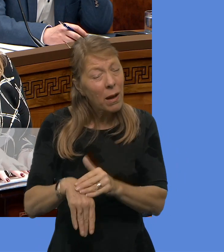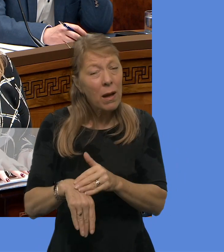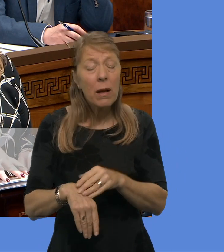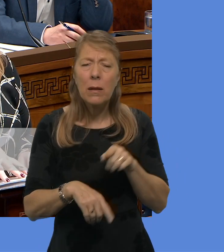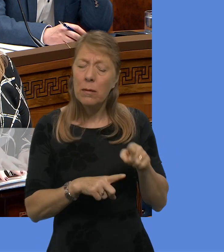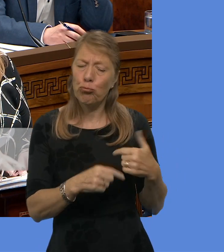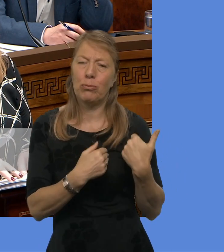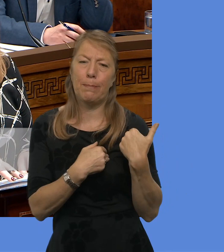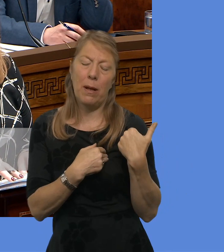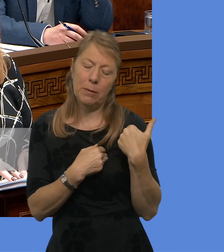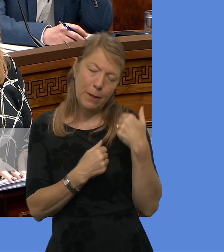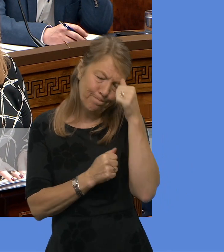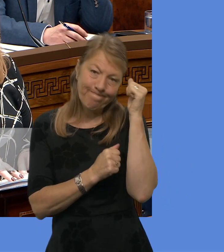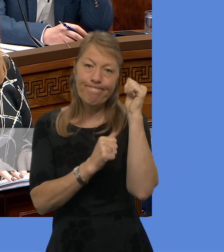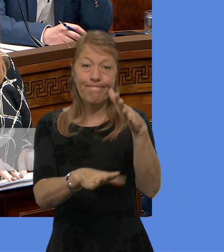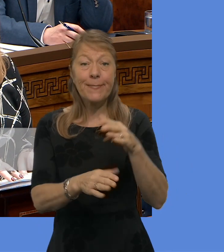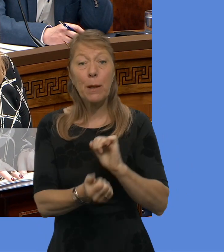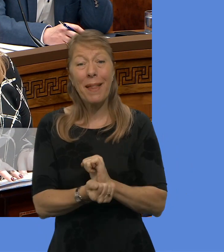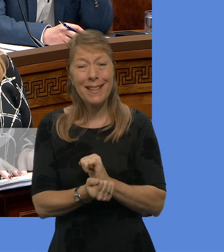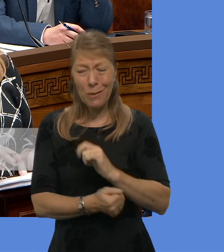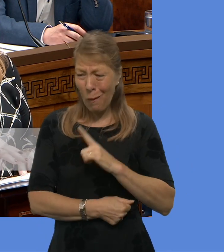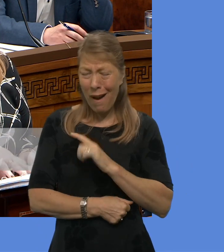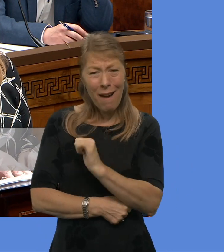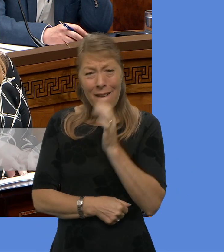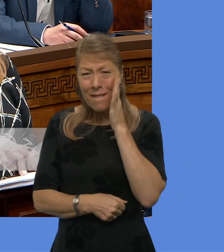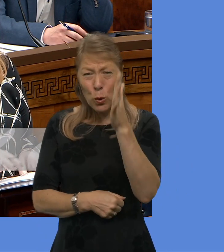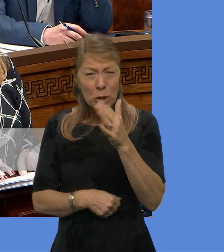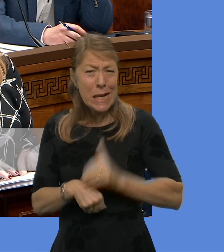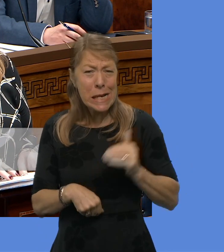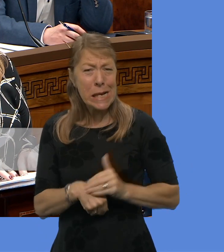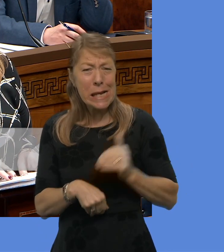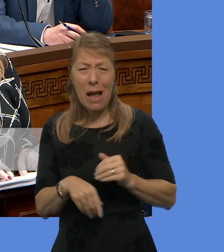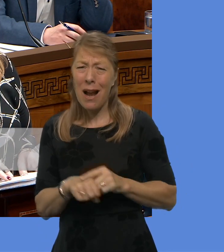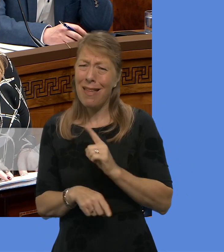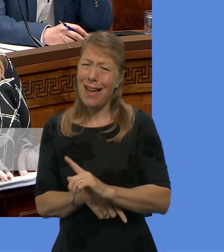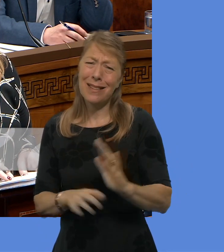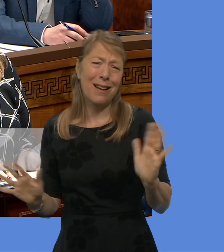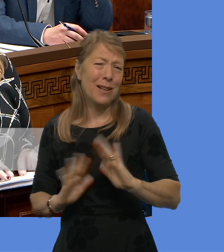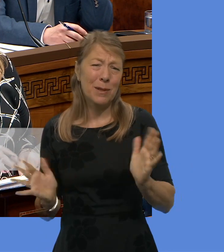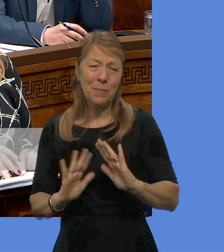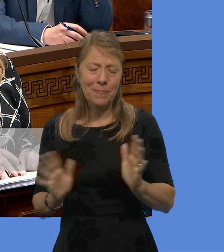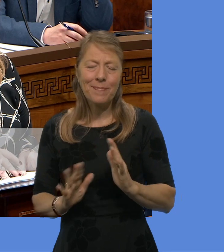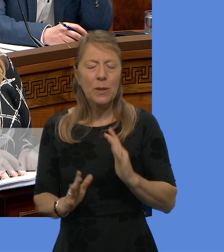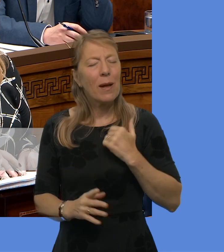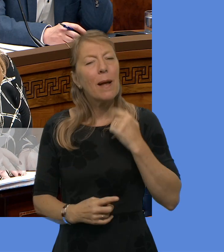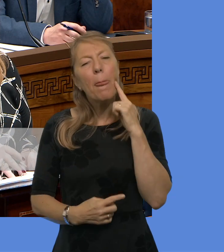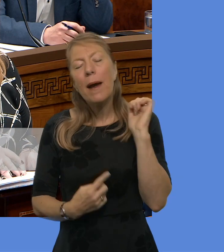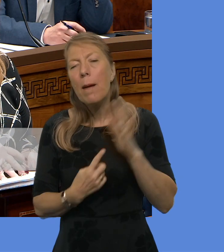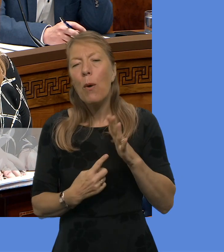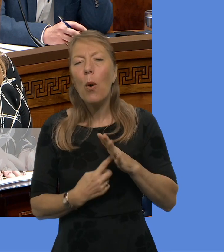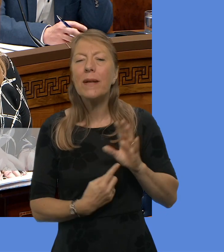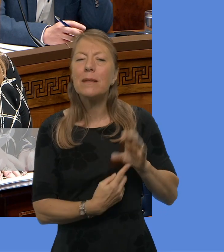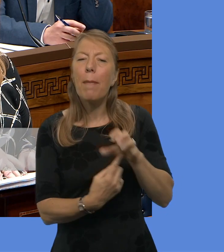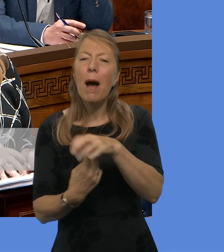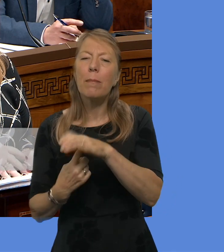and potentially damage them for their future lives. So I think it's important that there is that coordinated and joined up approach, and we certainly, in terms of